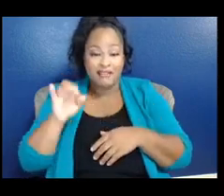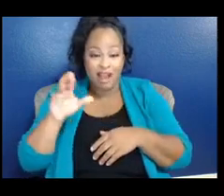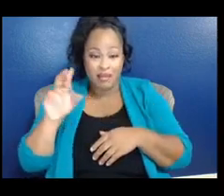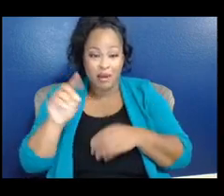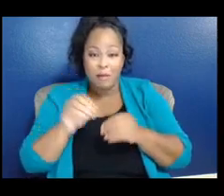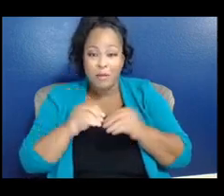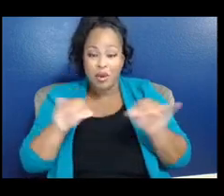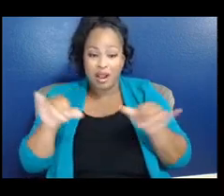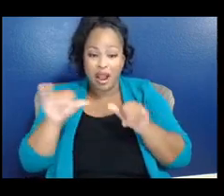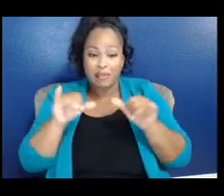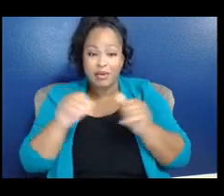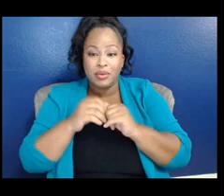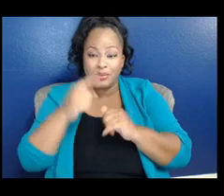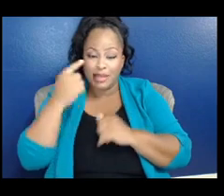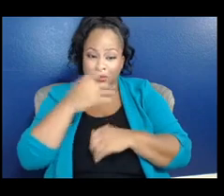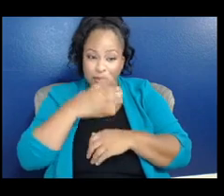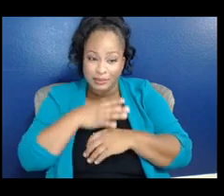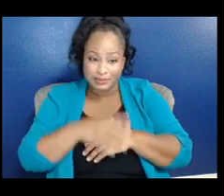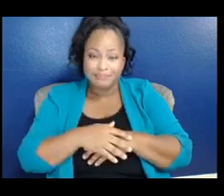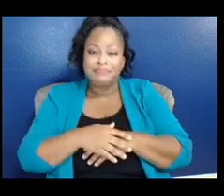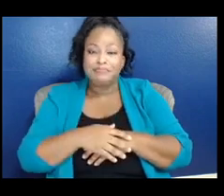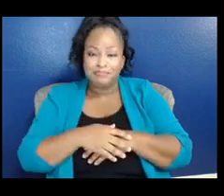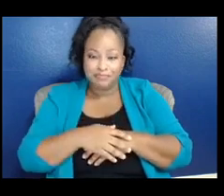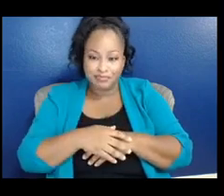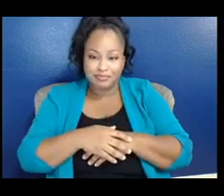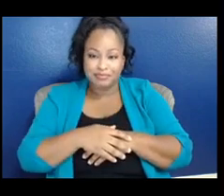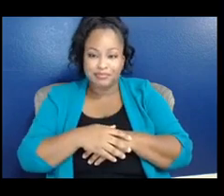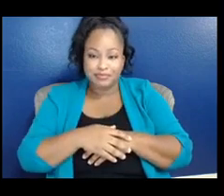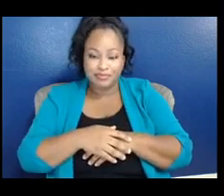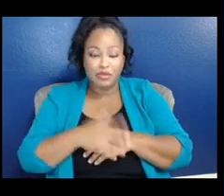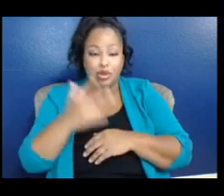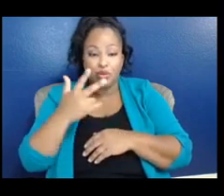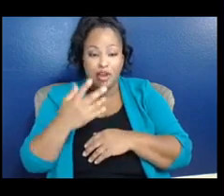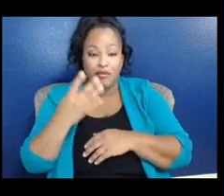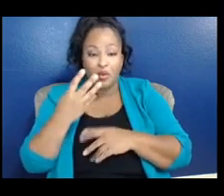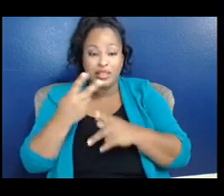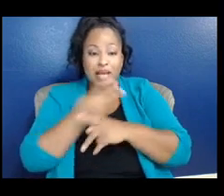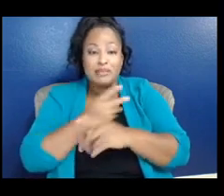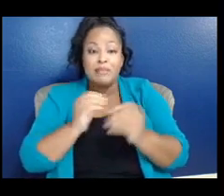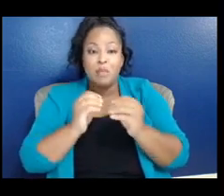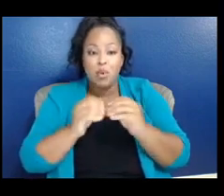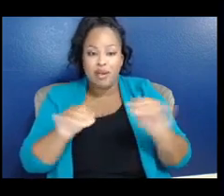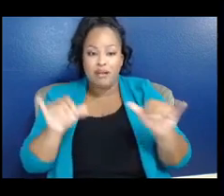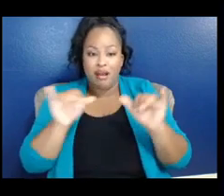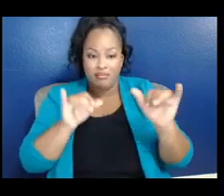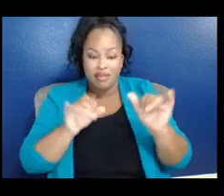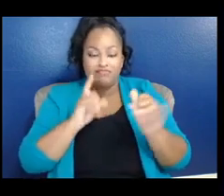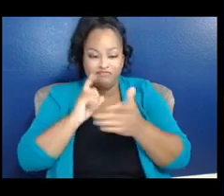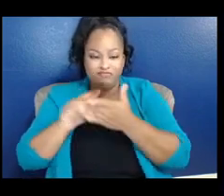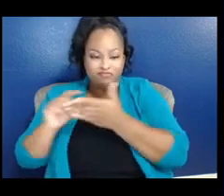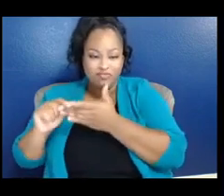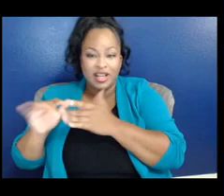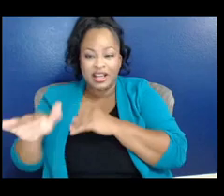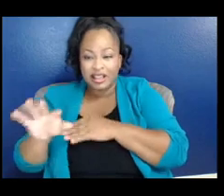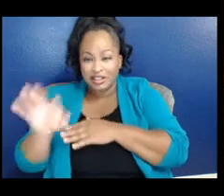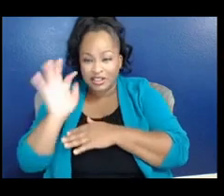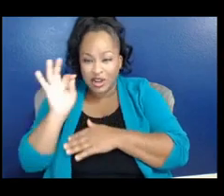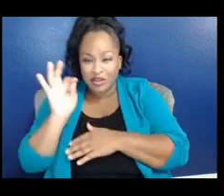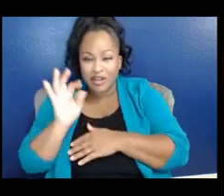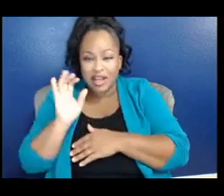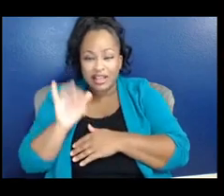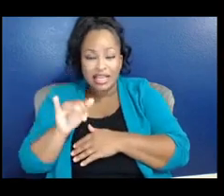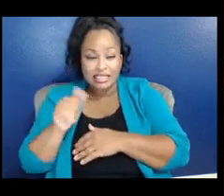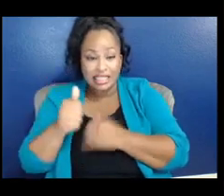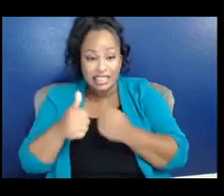women, at least 3 or 4 times more common. And they are discovered like at least 10 years earlier